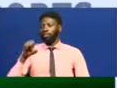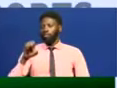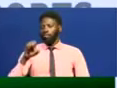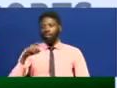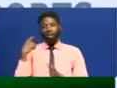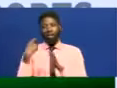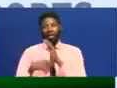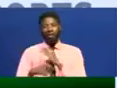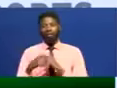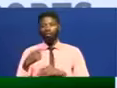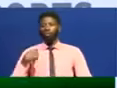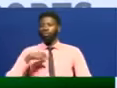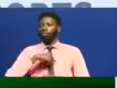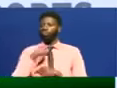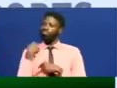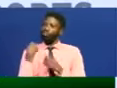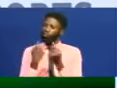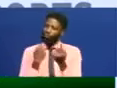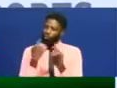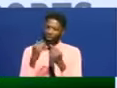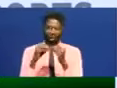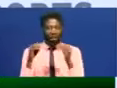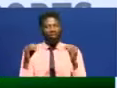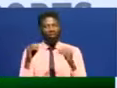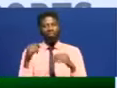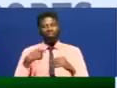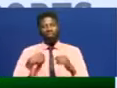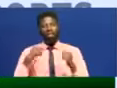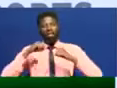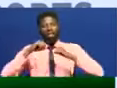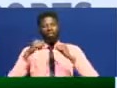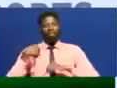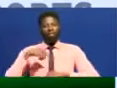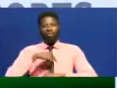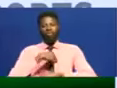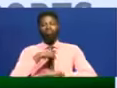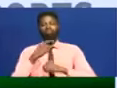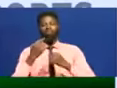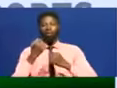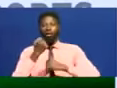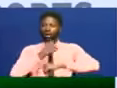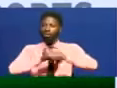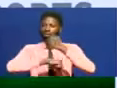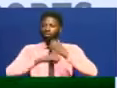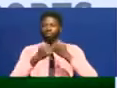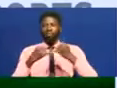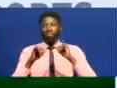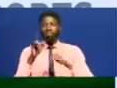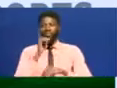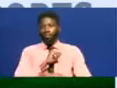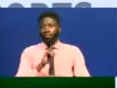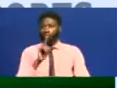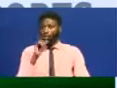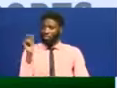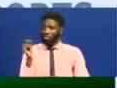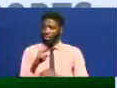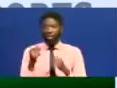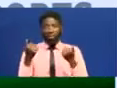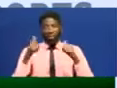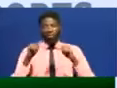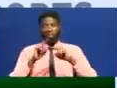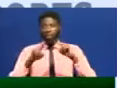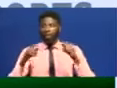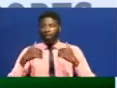so happy that we have actioned the blank tape levy. And by the way, mwezi haujapita, but you already